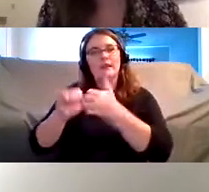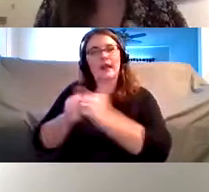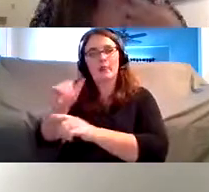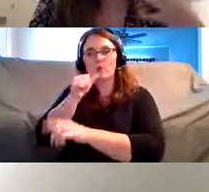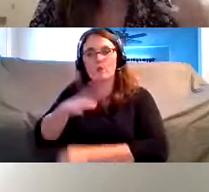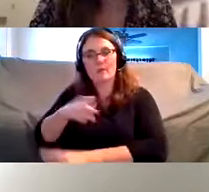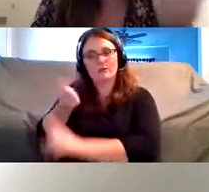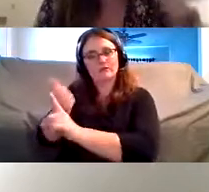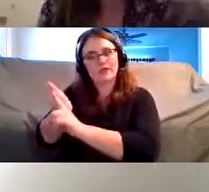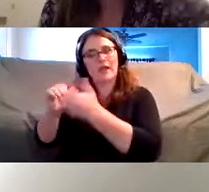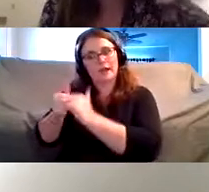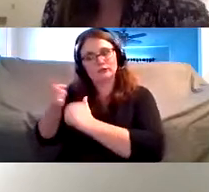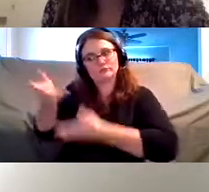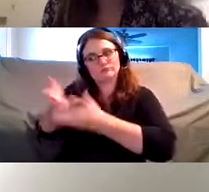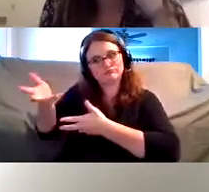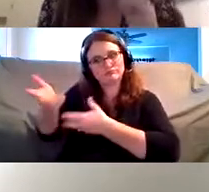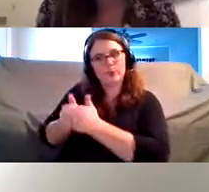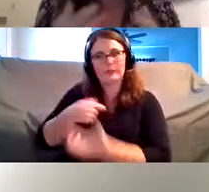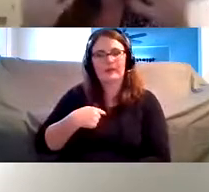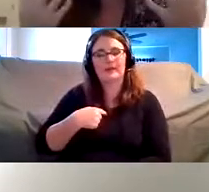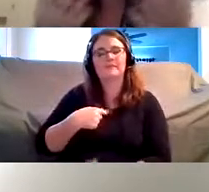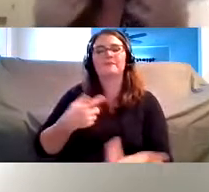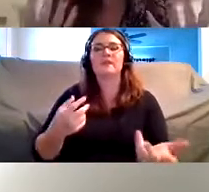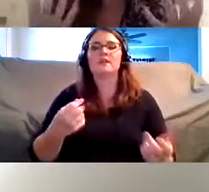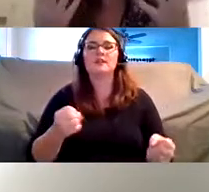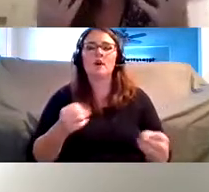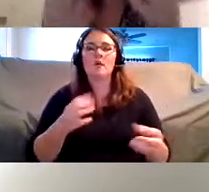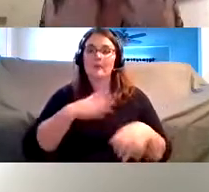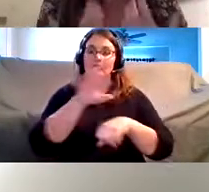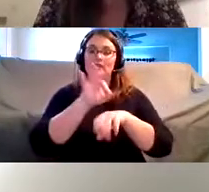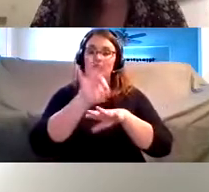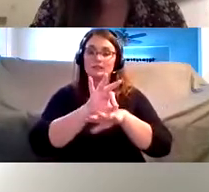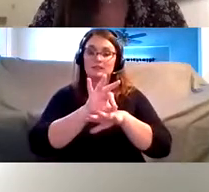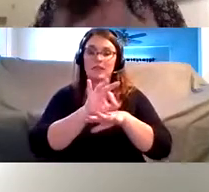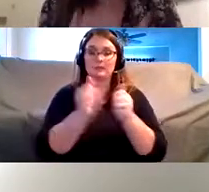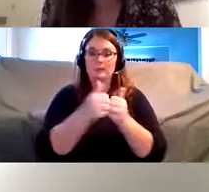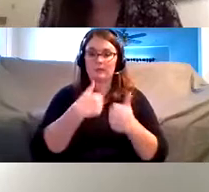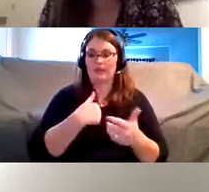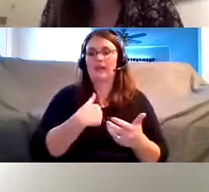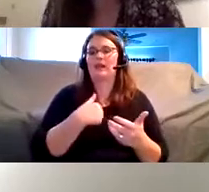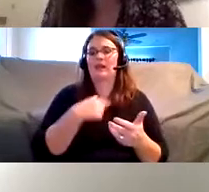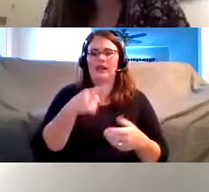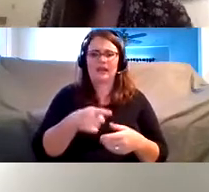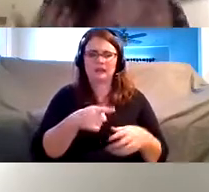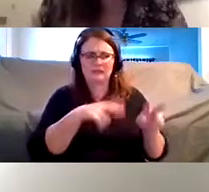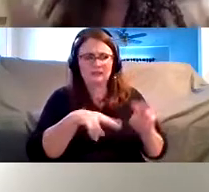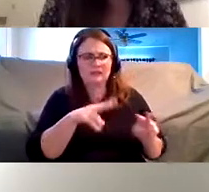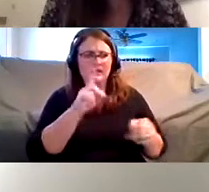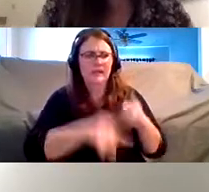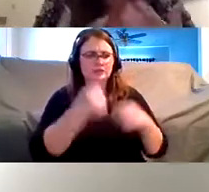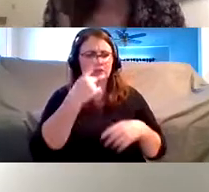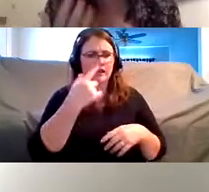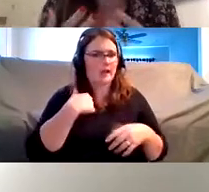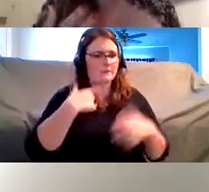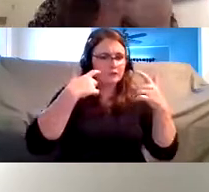And then my fiance was with me, and then he could not understand why I was crying. It's okay, you didn't